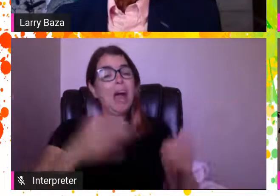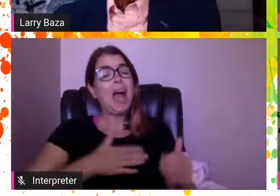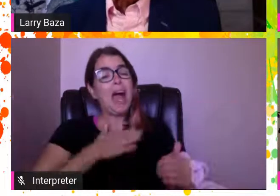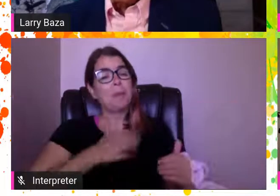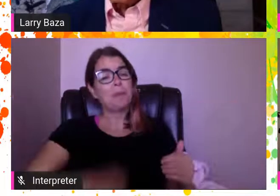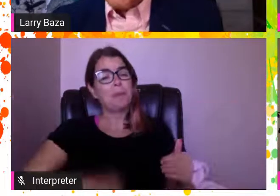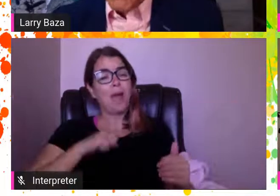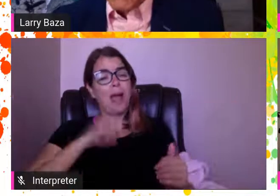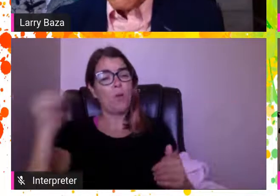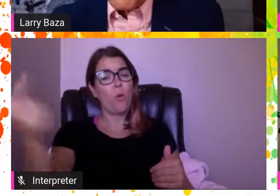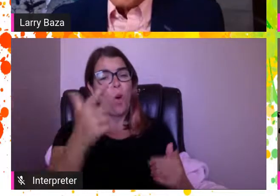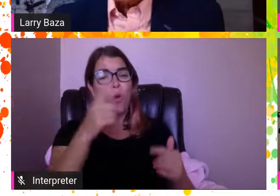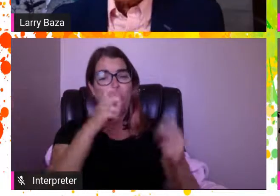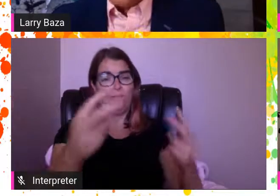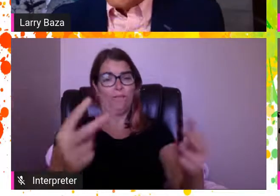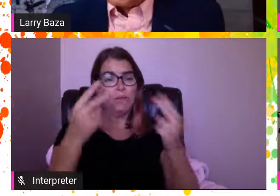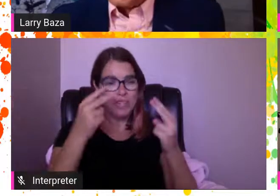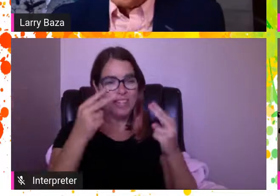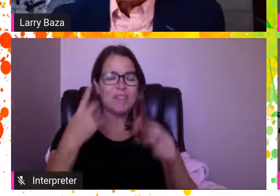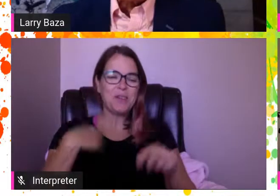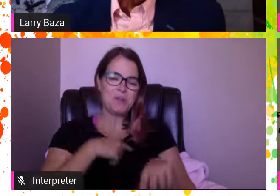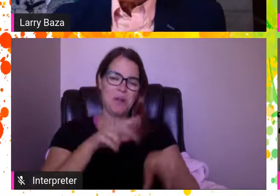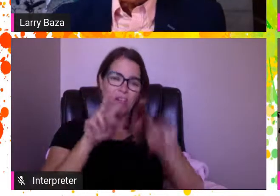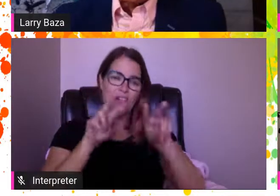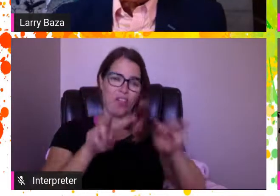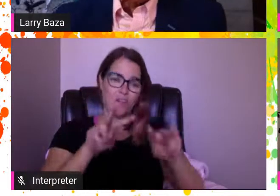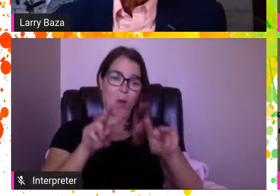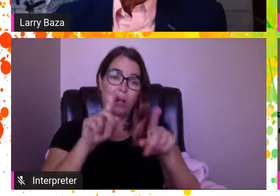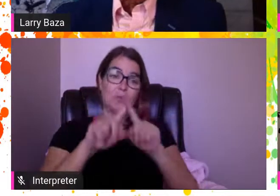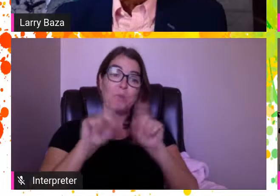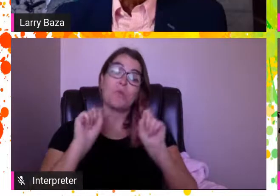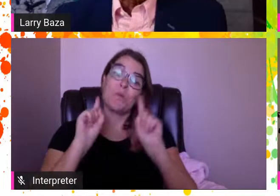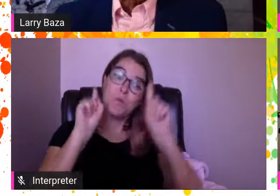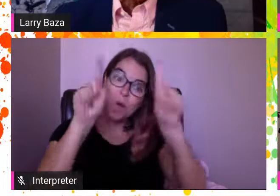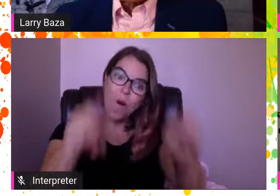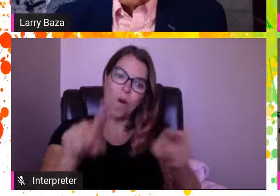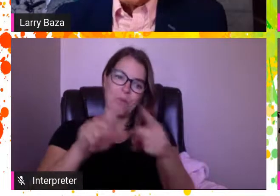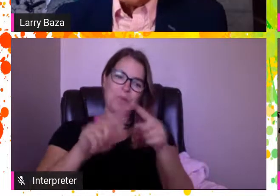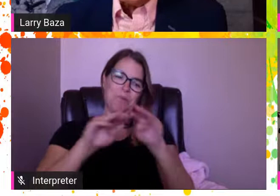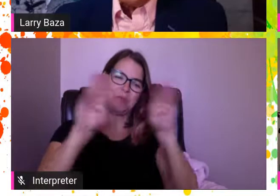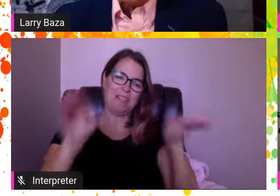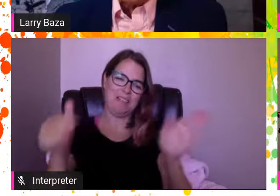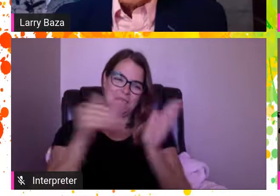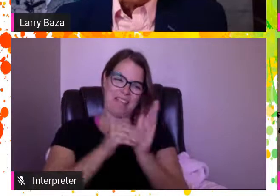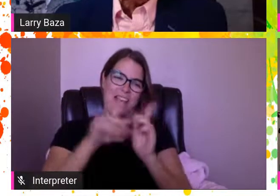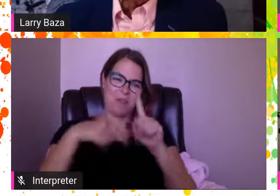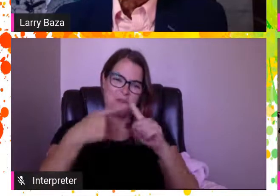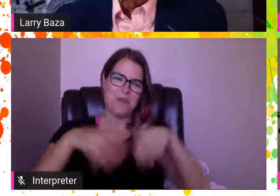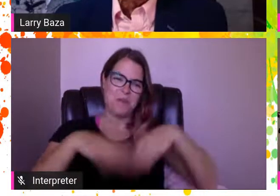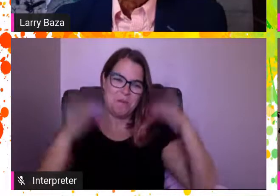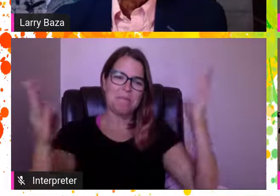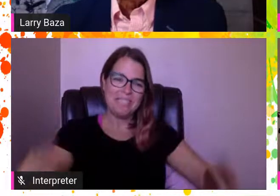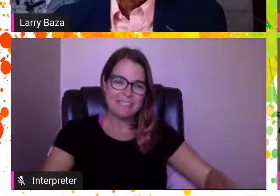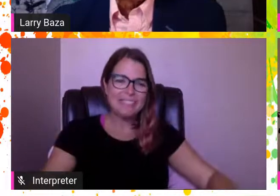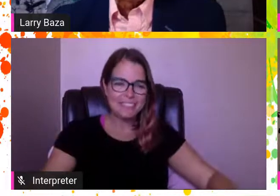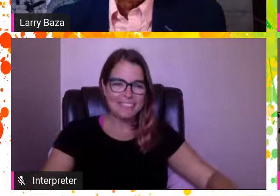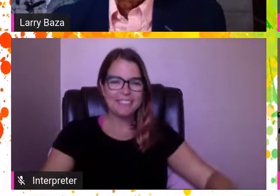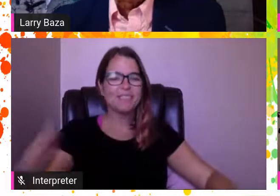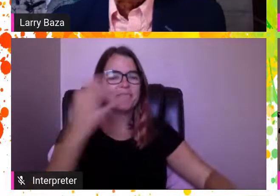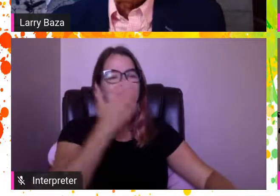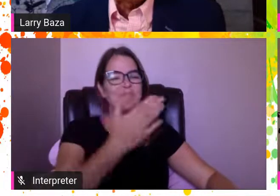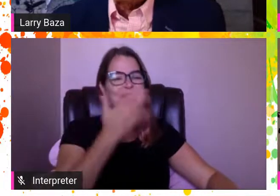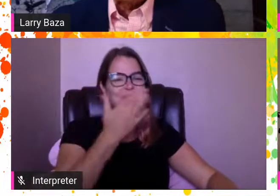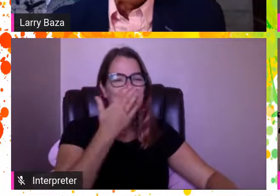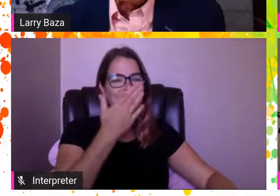And we'll all look forward to going to the museum when those doors open again. Thank you,